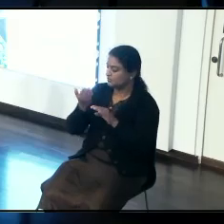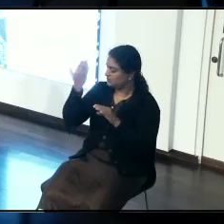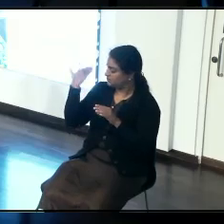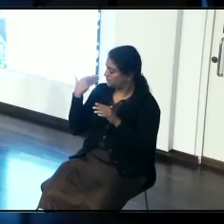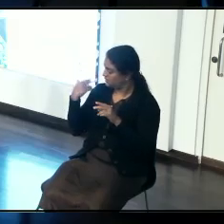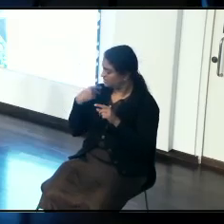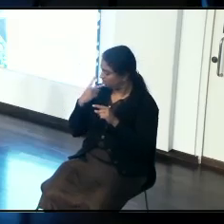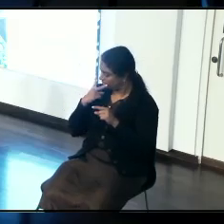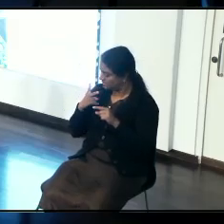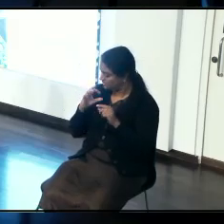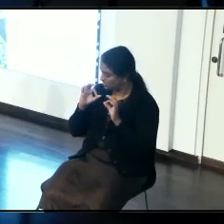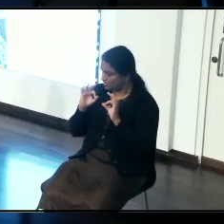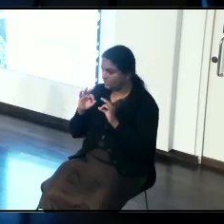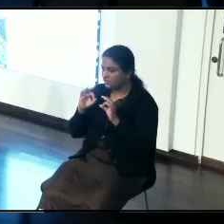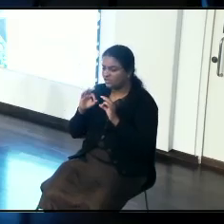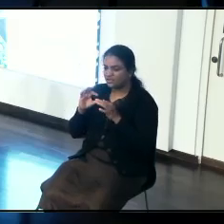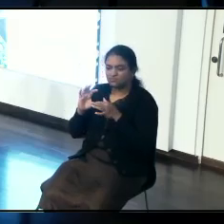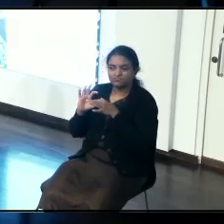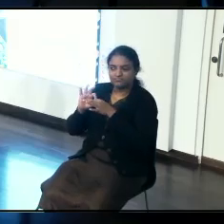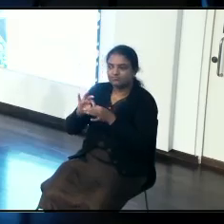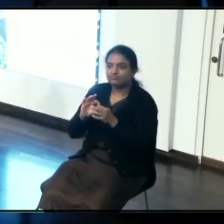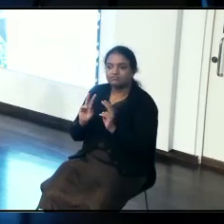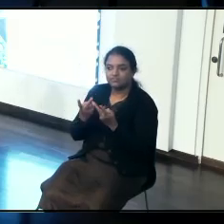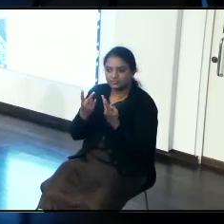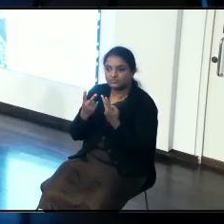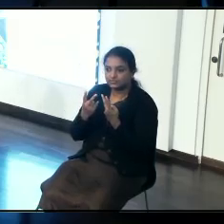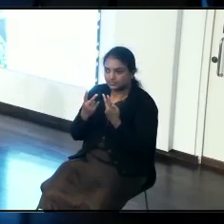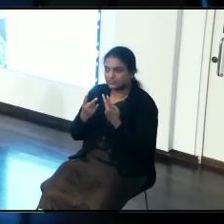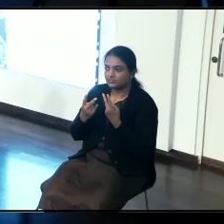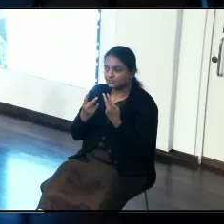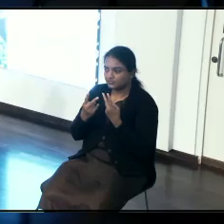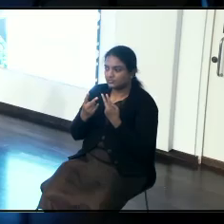way that was so tangible. And that's what